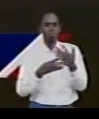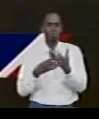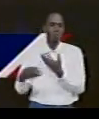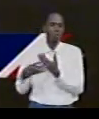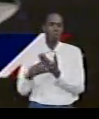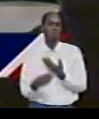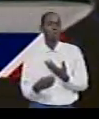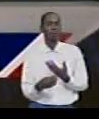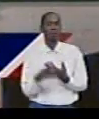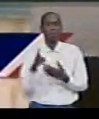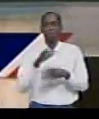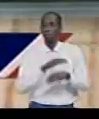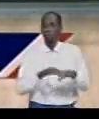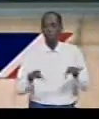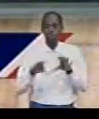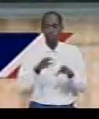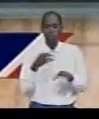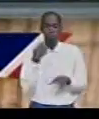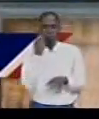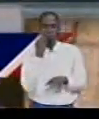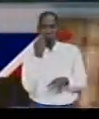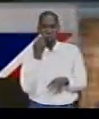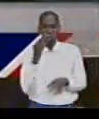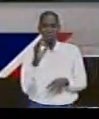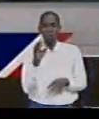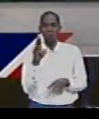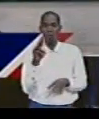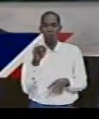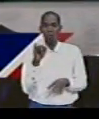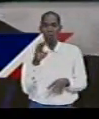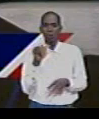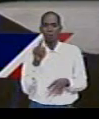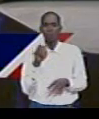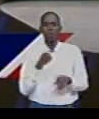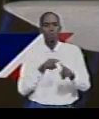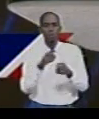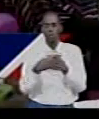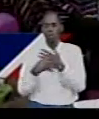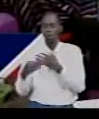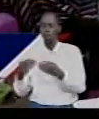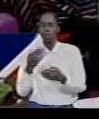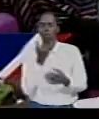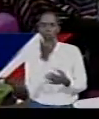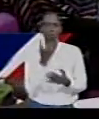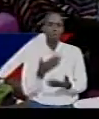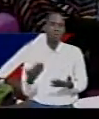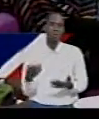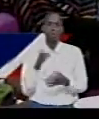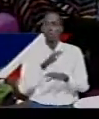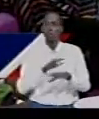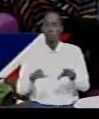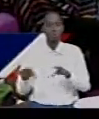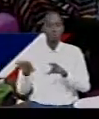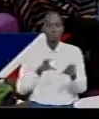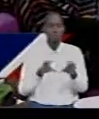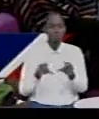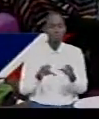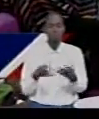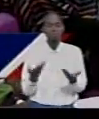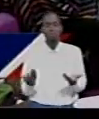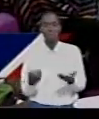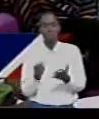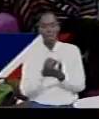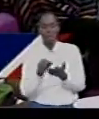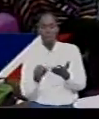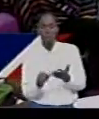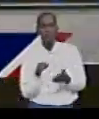You don't commit fornication, but you have emulation. You don't commit adultery, but you have emulation. You are not a witch, but